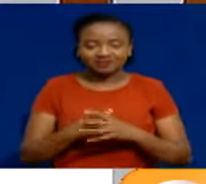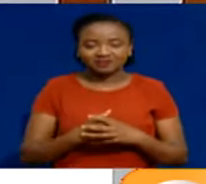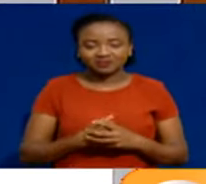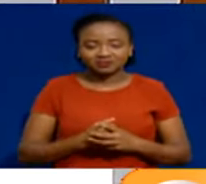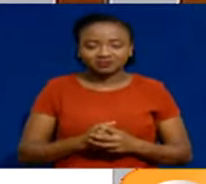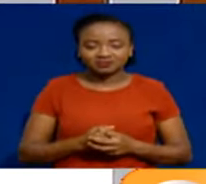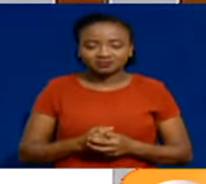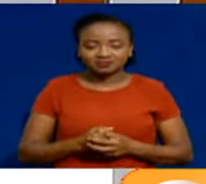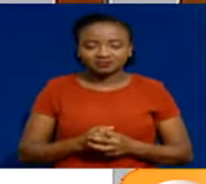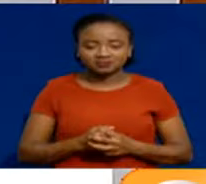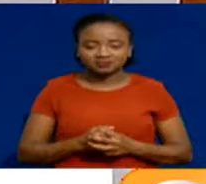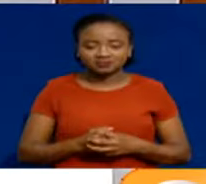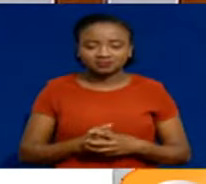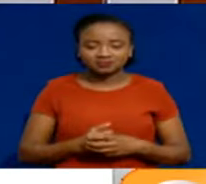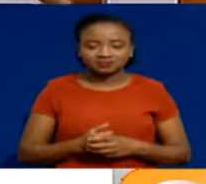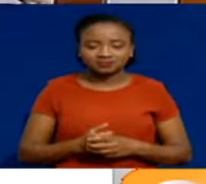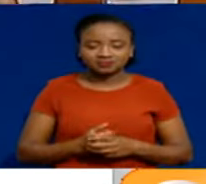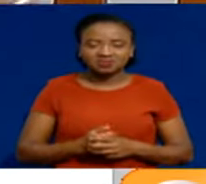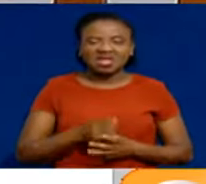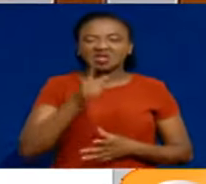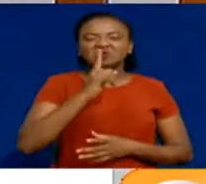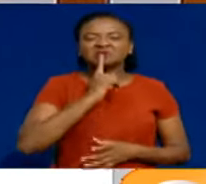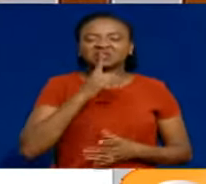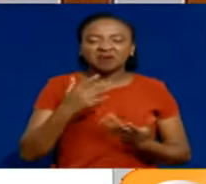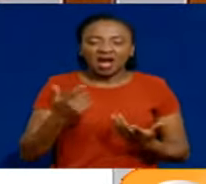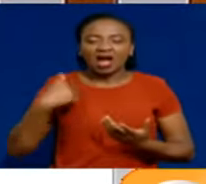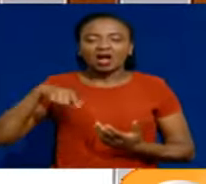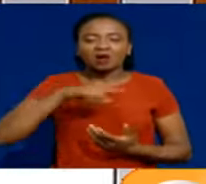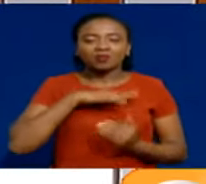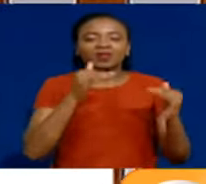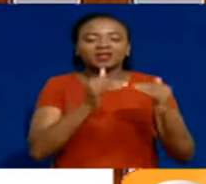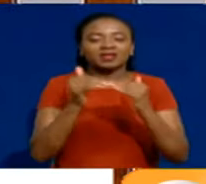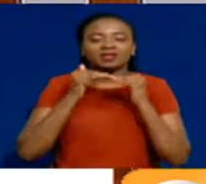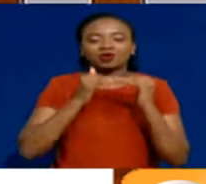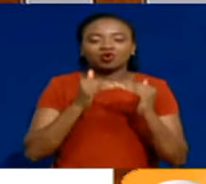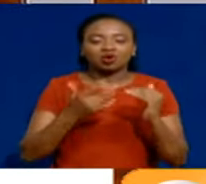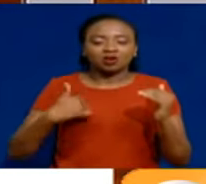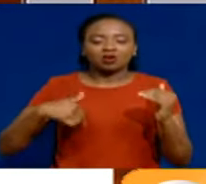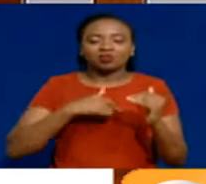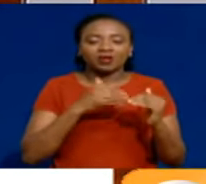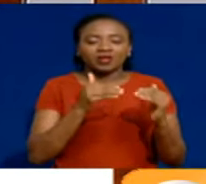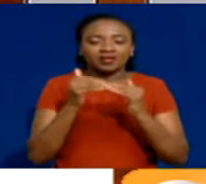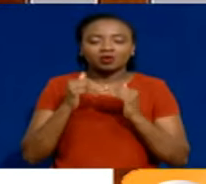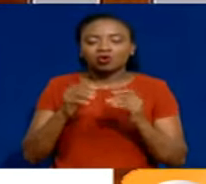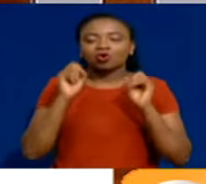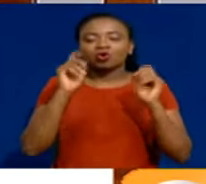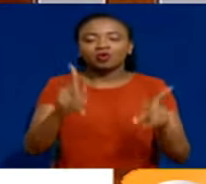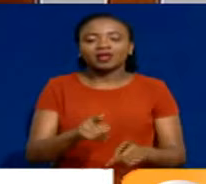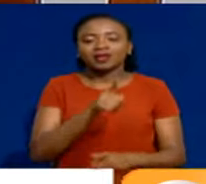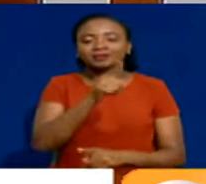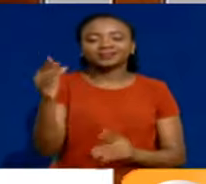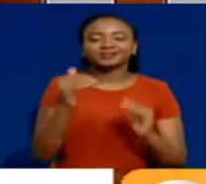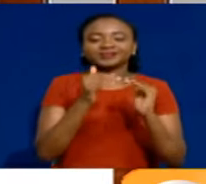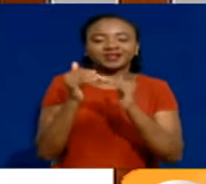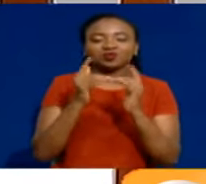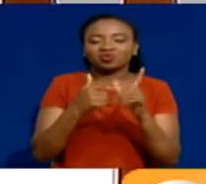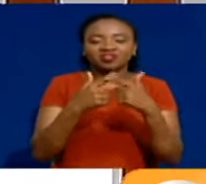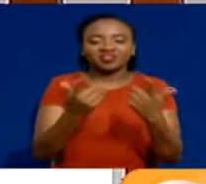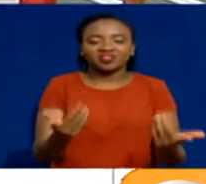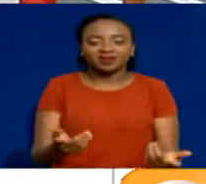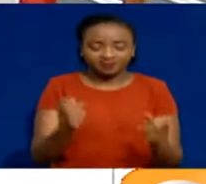are. You don't say we are equal. If you are equal.